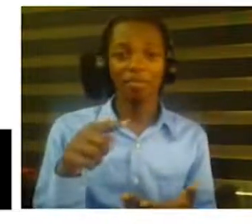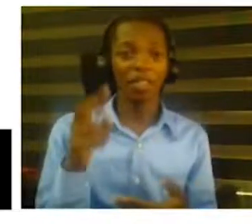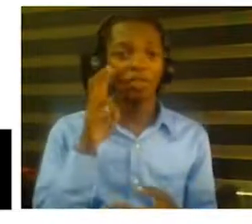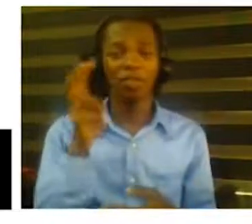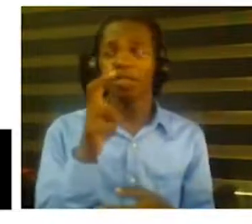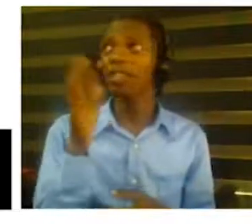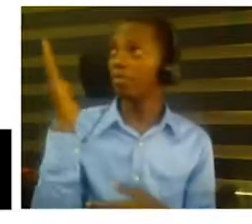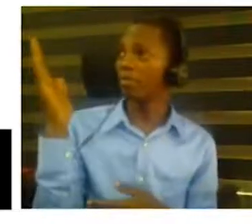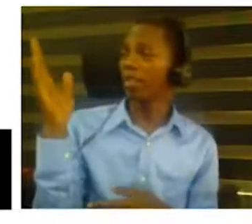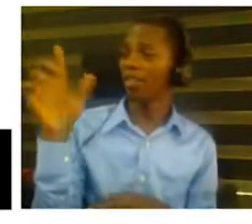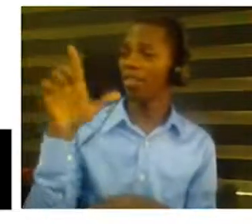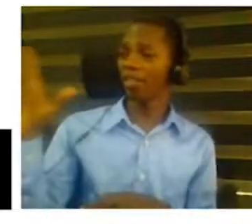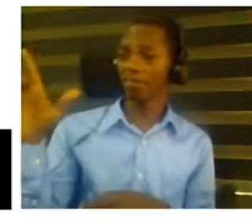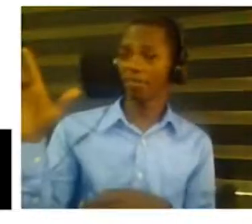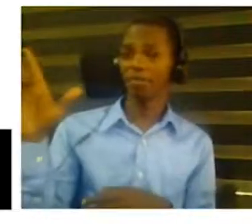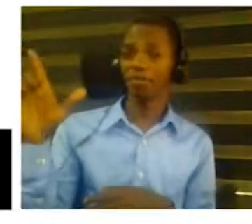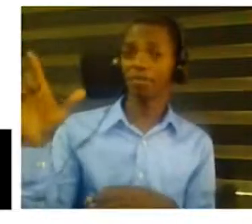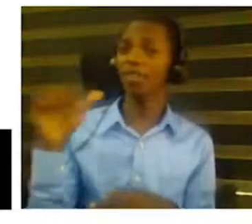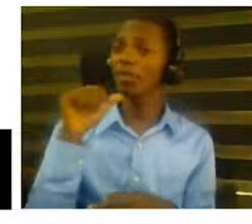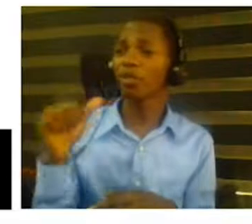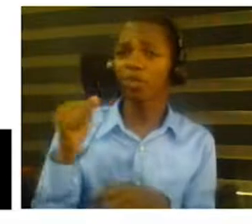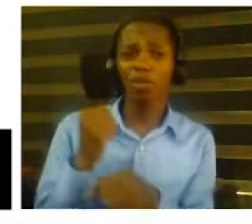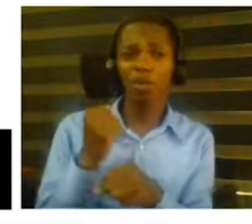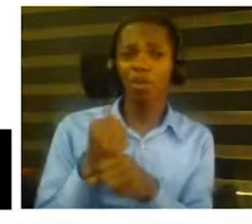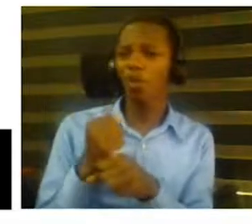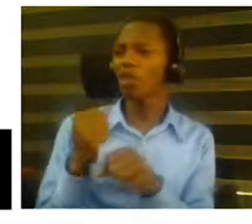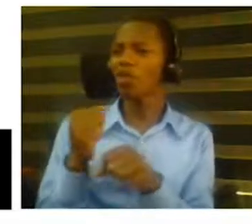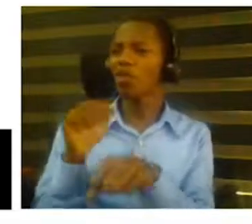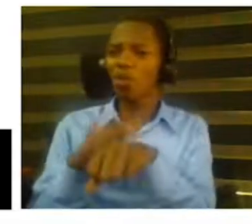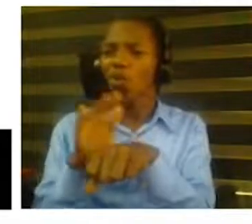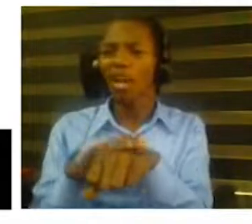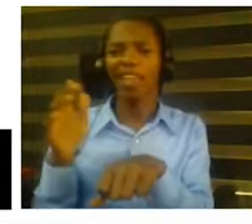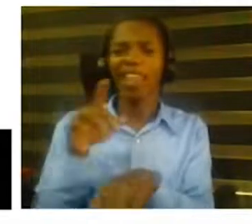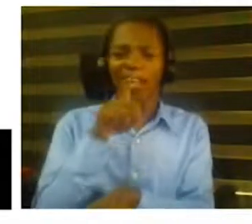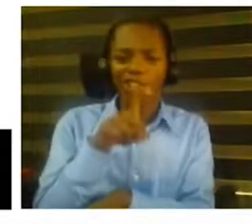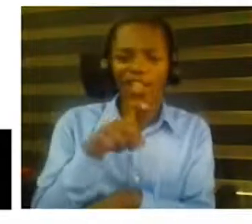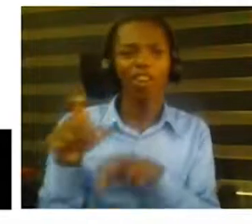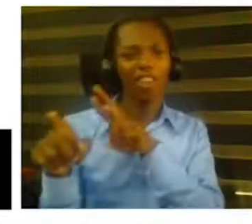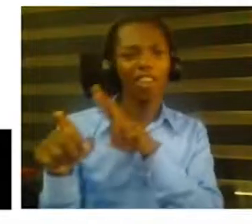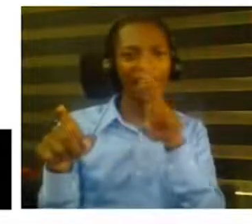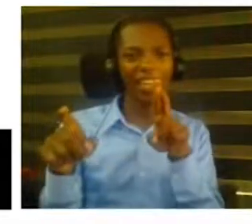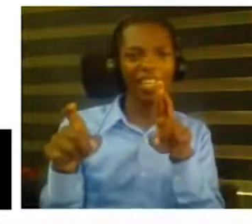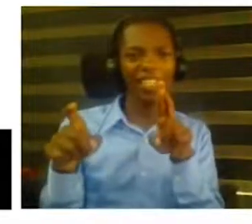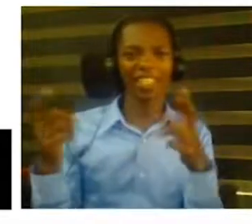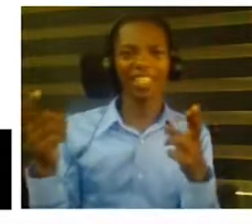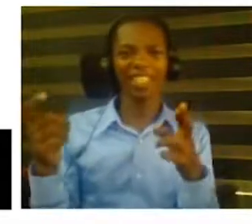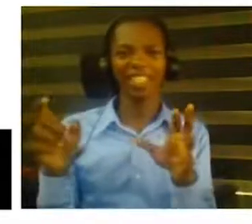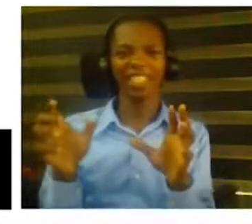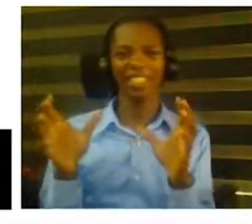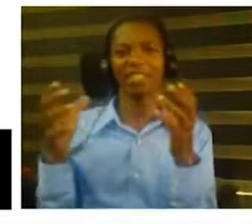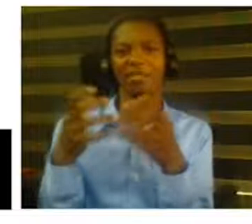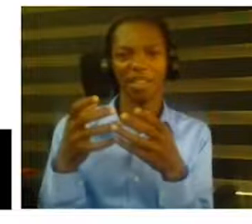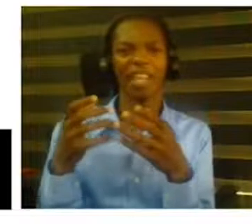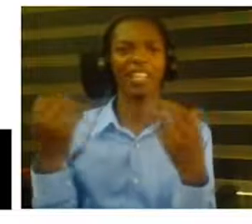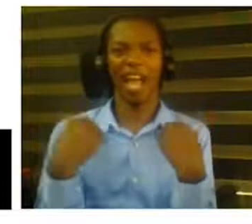rather than doing good like the chicken on the right. I just love the fact that she strapped rockets to her back and is